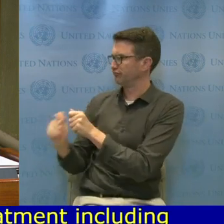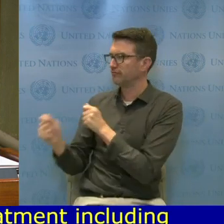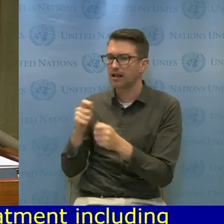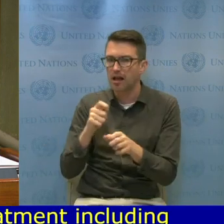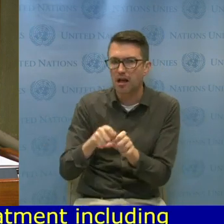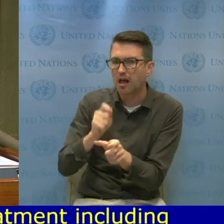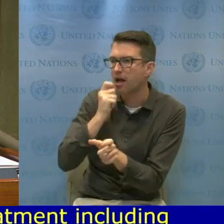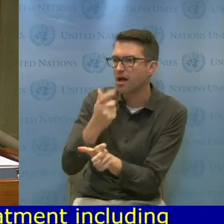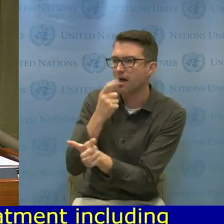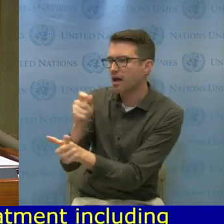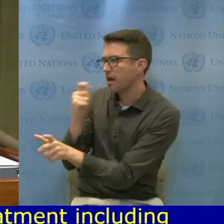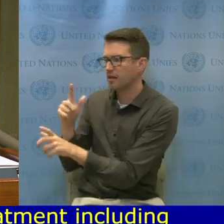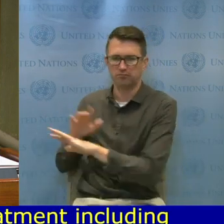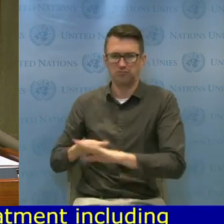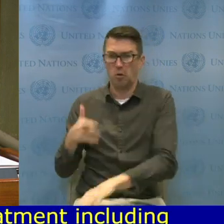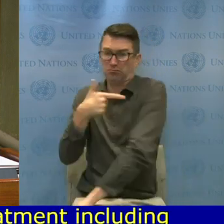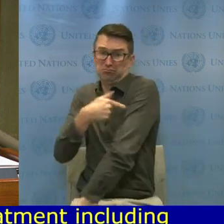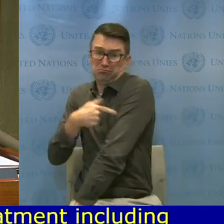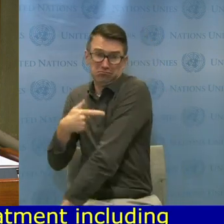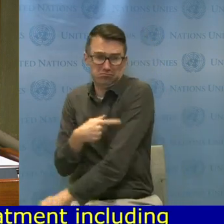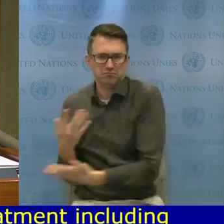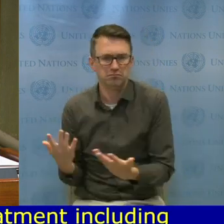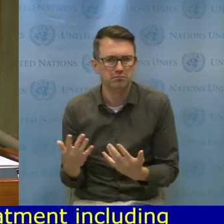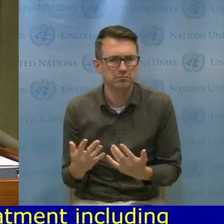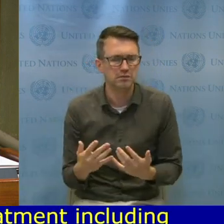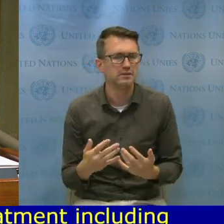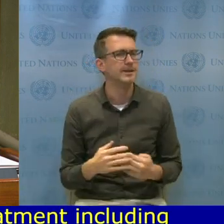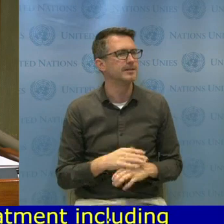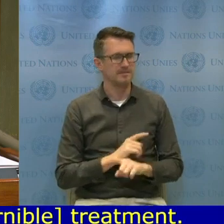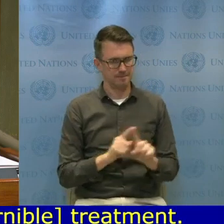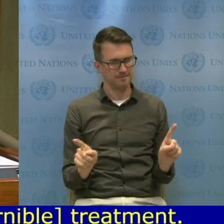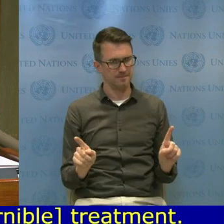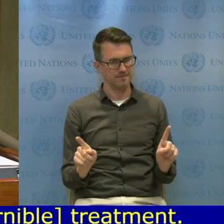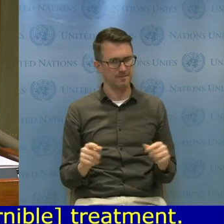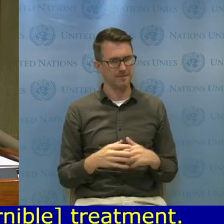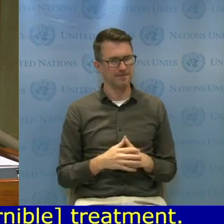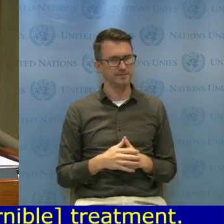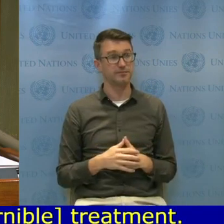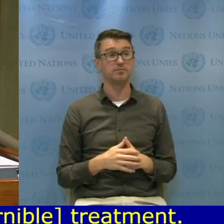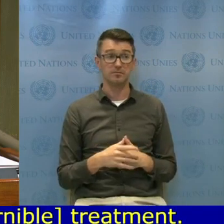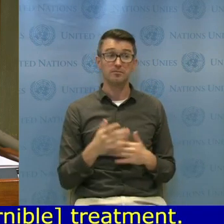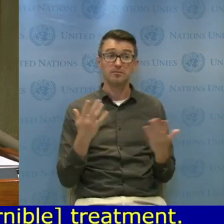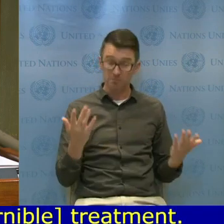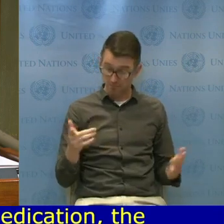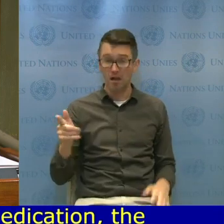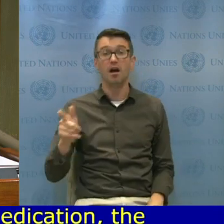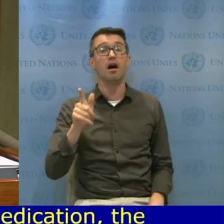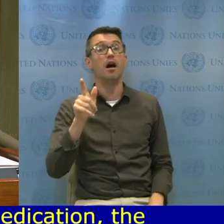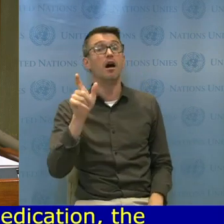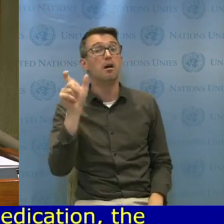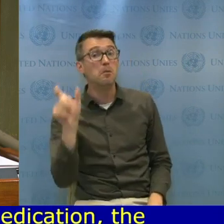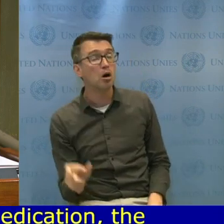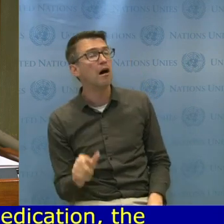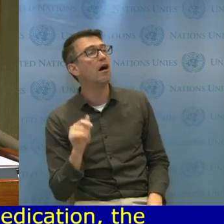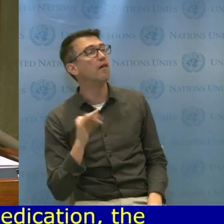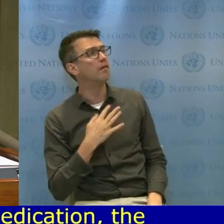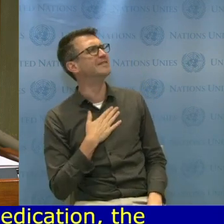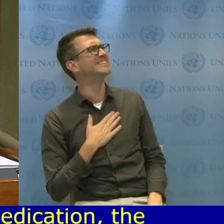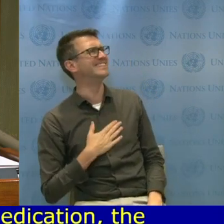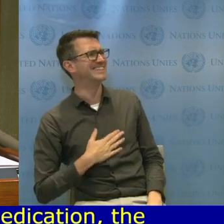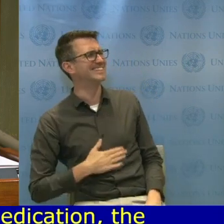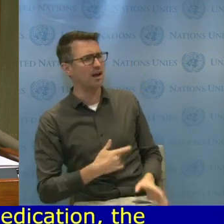neuro medication with least side effects must be provided. It is of a deepest concern that only limited old